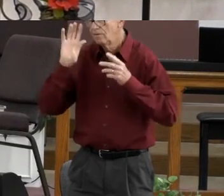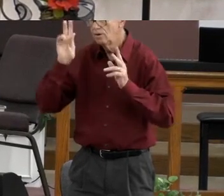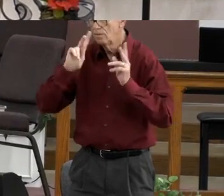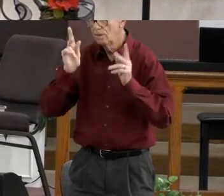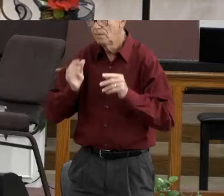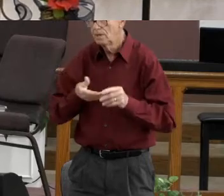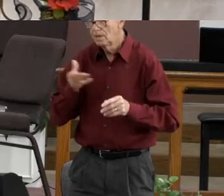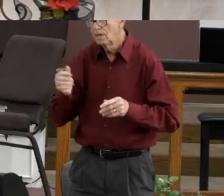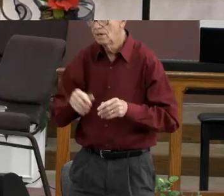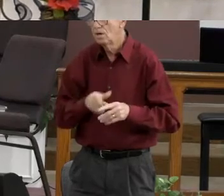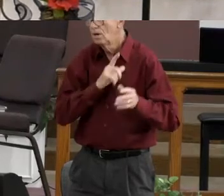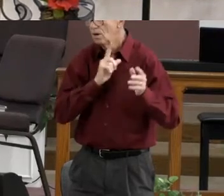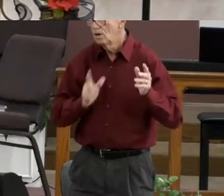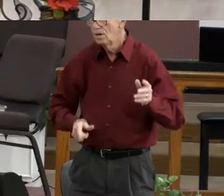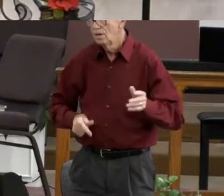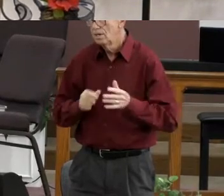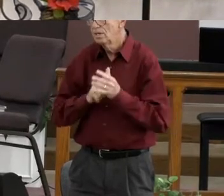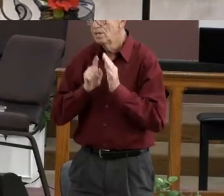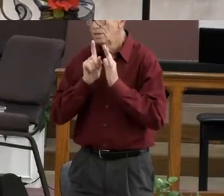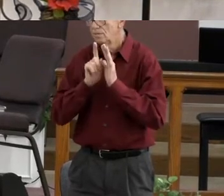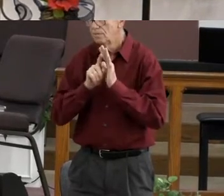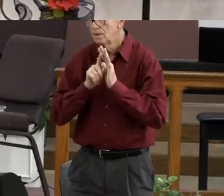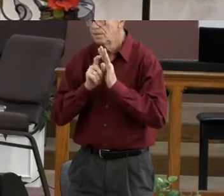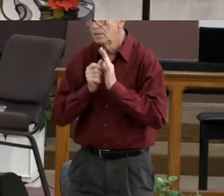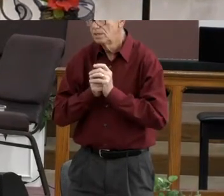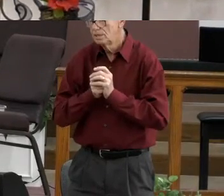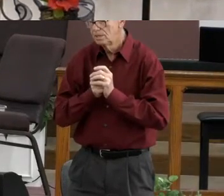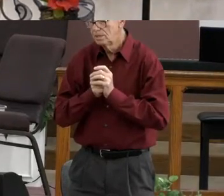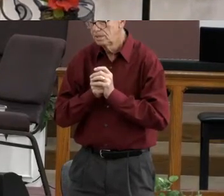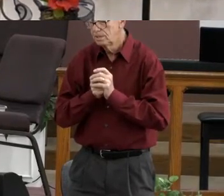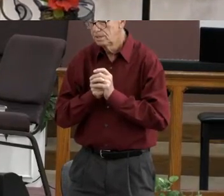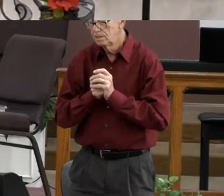And right now, Lord, in this moment,